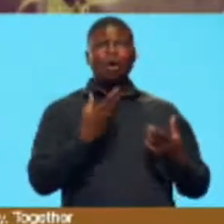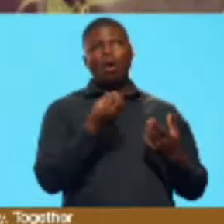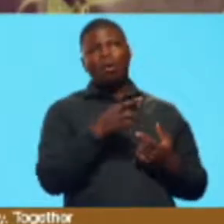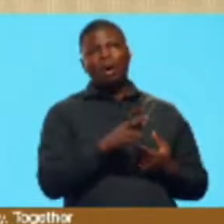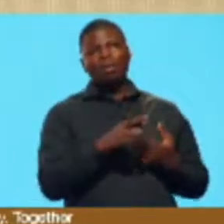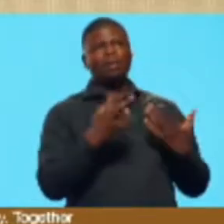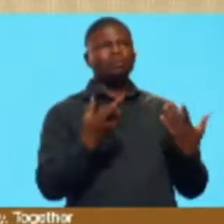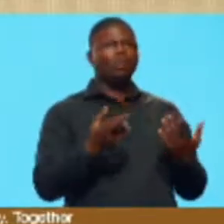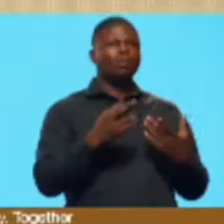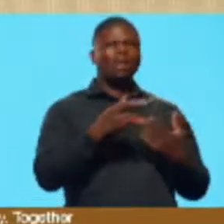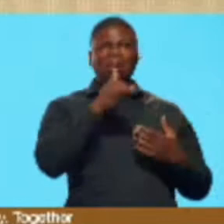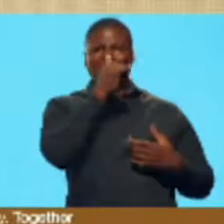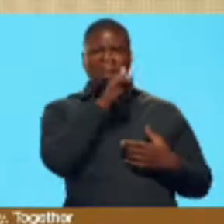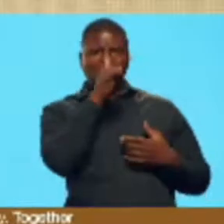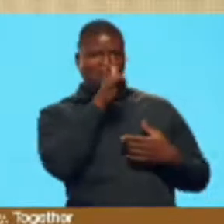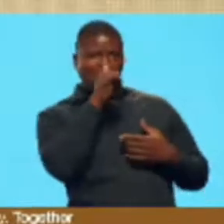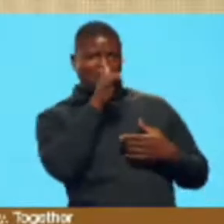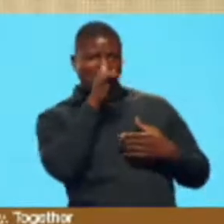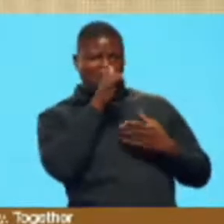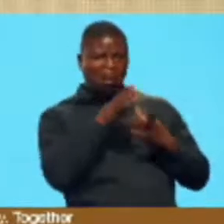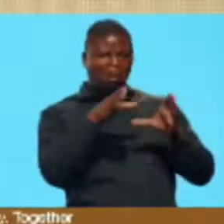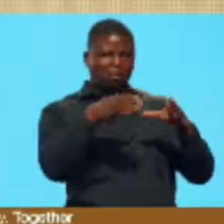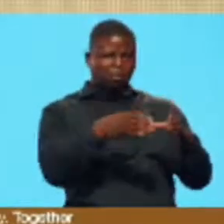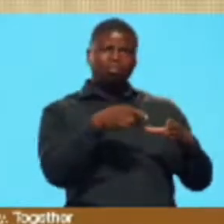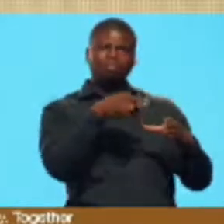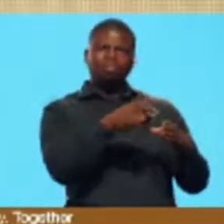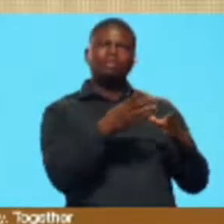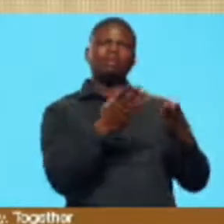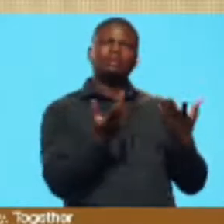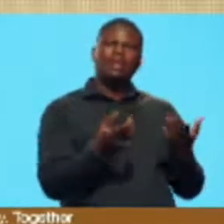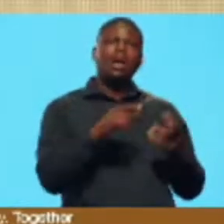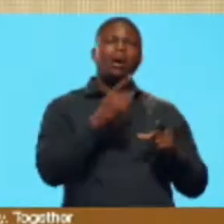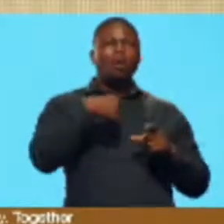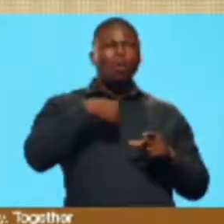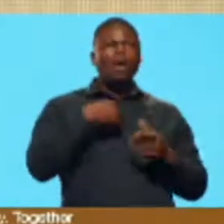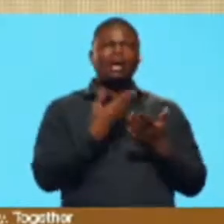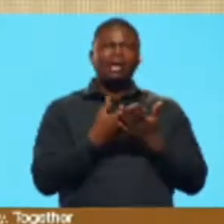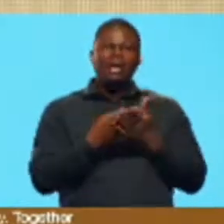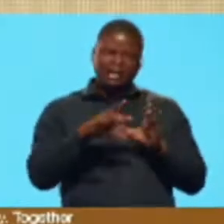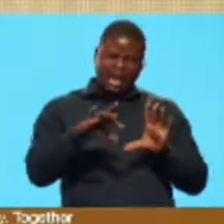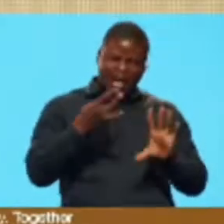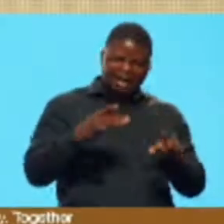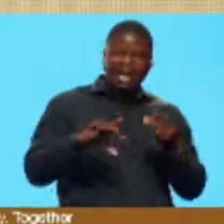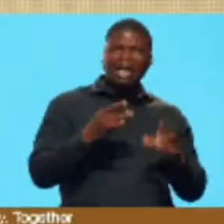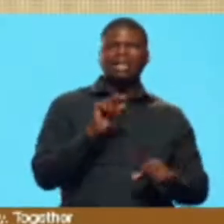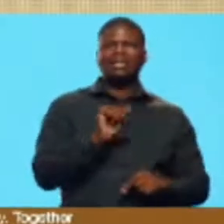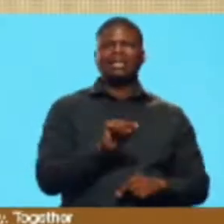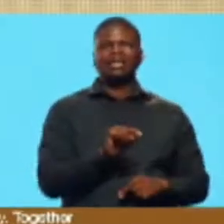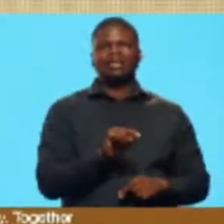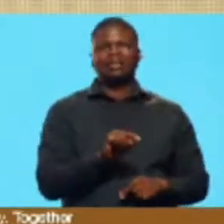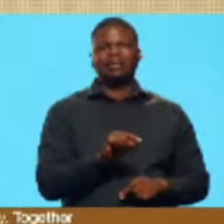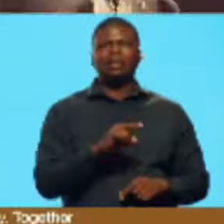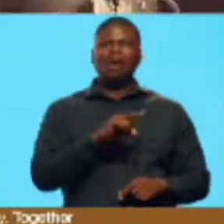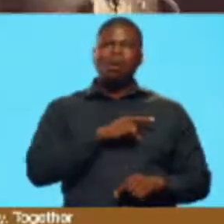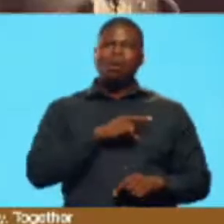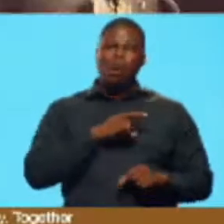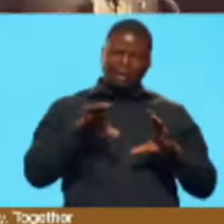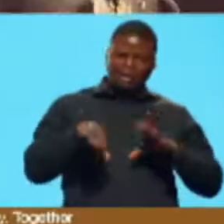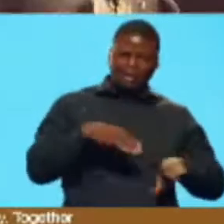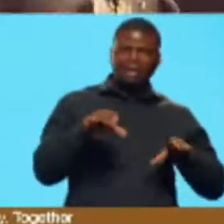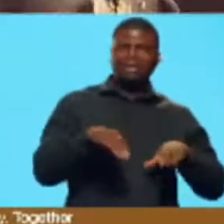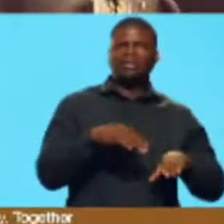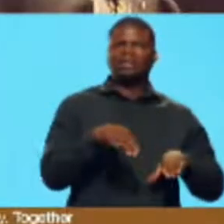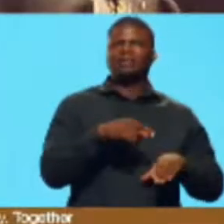anti-gangsterism program, let's unpack them. Really, and so that we start there, is one of the exercises. I'm not trying